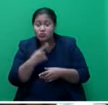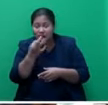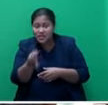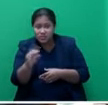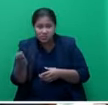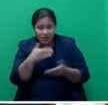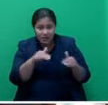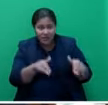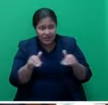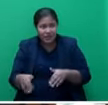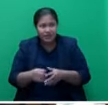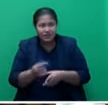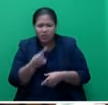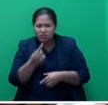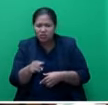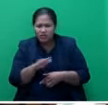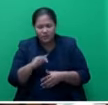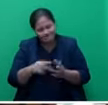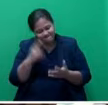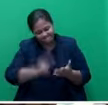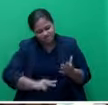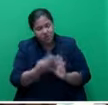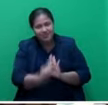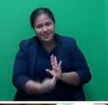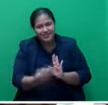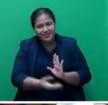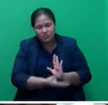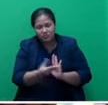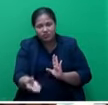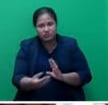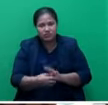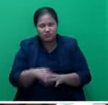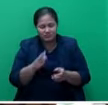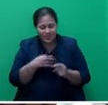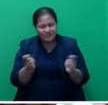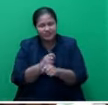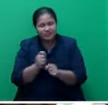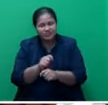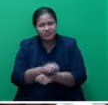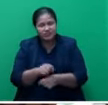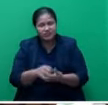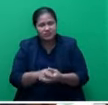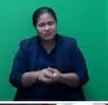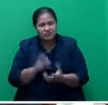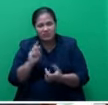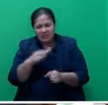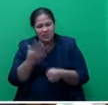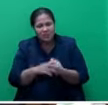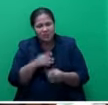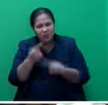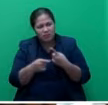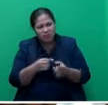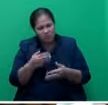we told them, we read out the bills that will be presented. Get it right. Yes, we did not tell the content, but we said